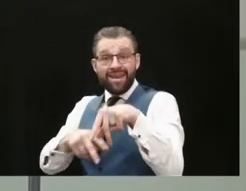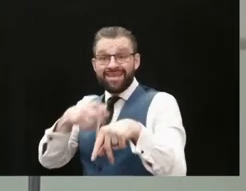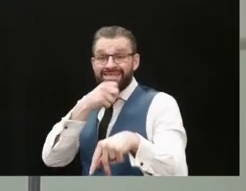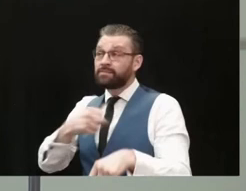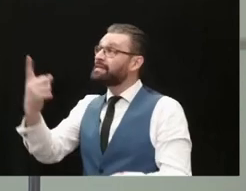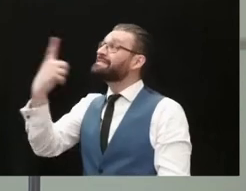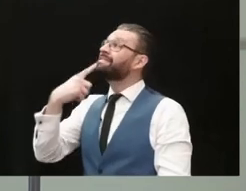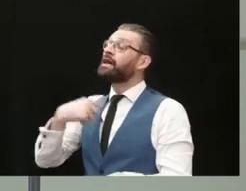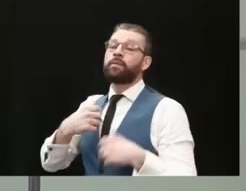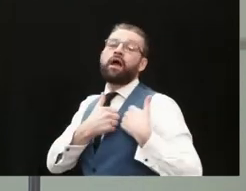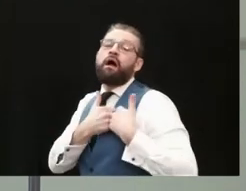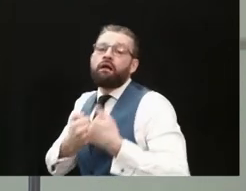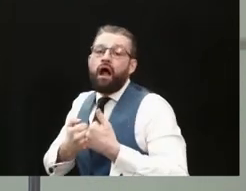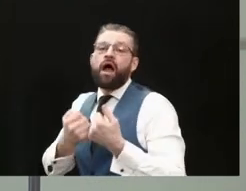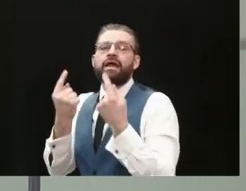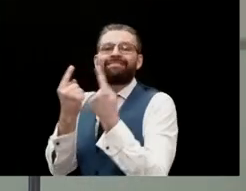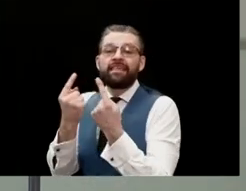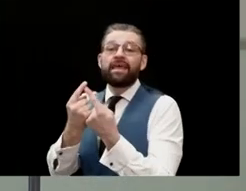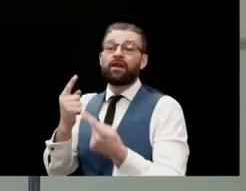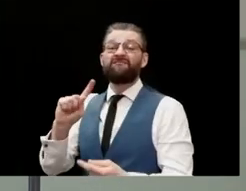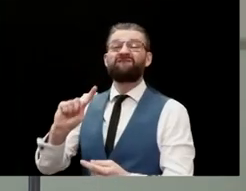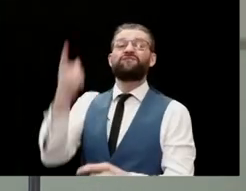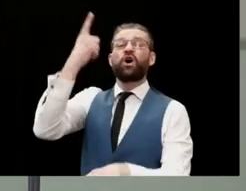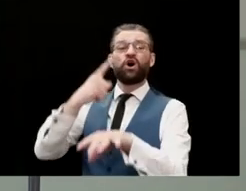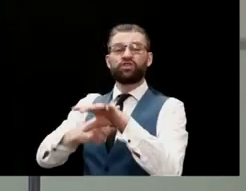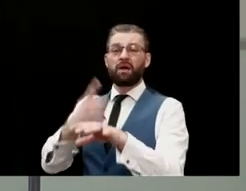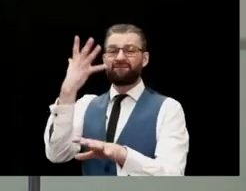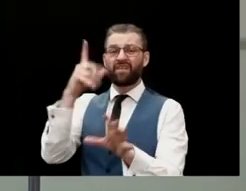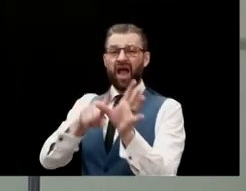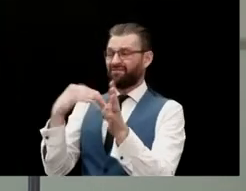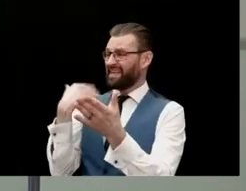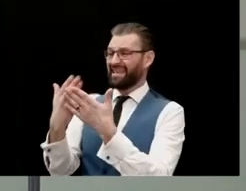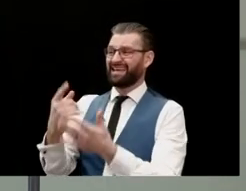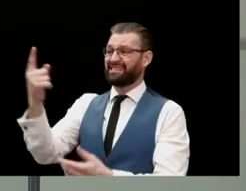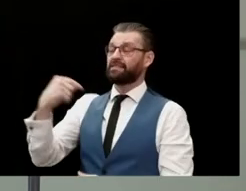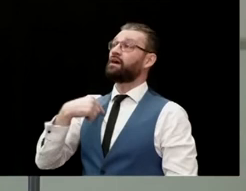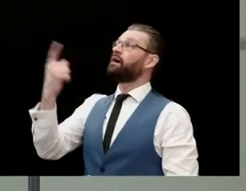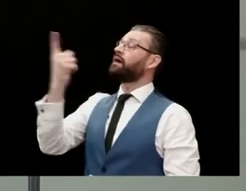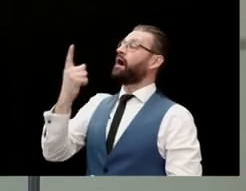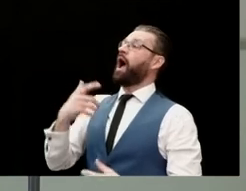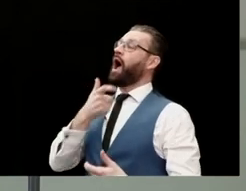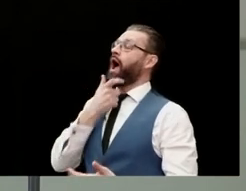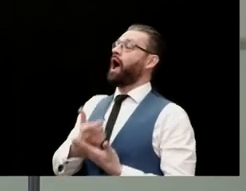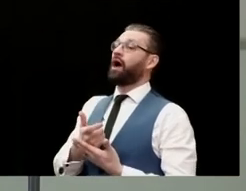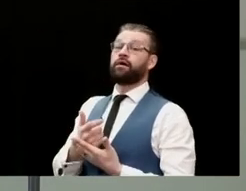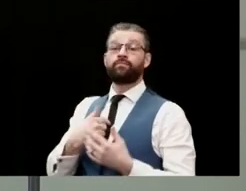anything kind to me in 5 years. And that is why this country is